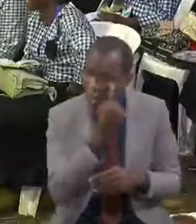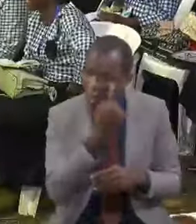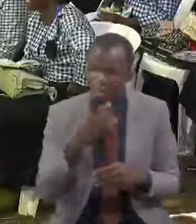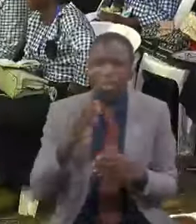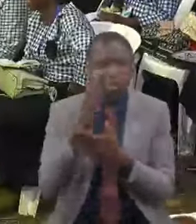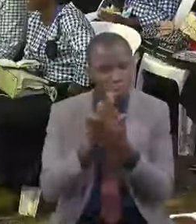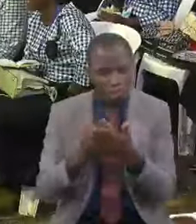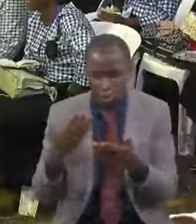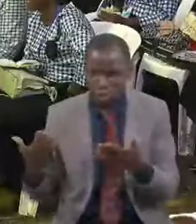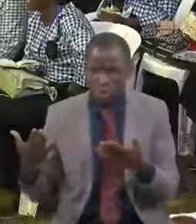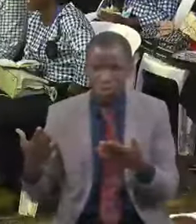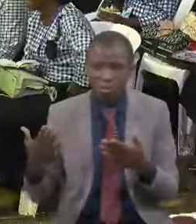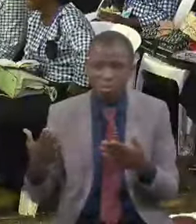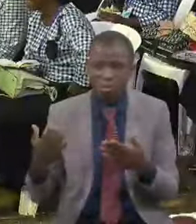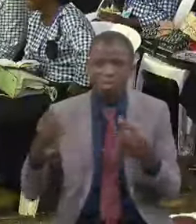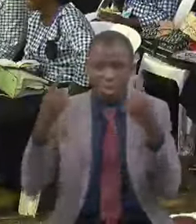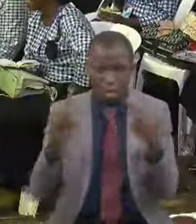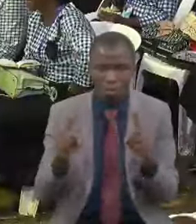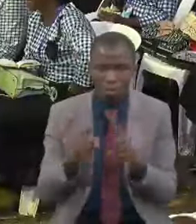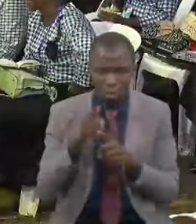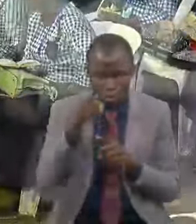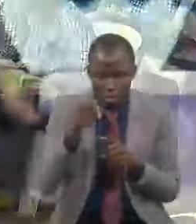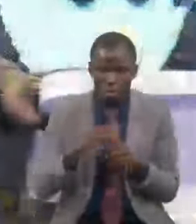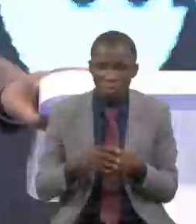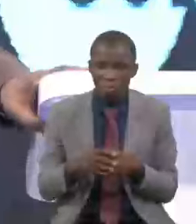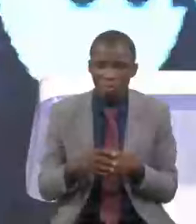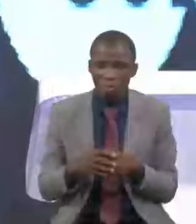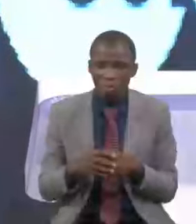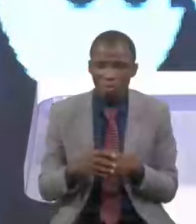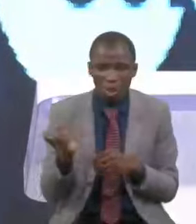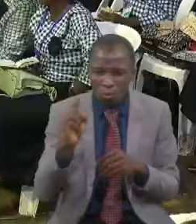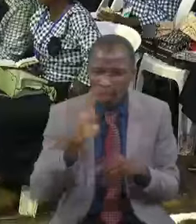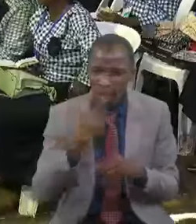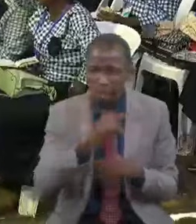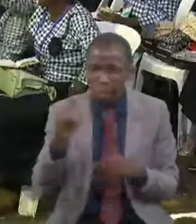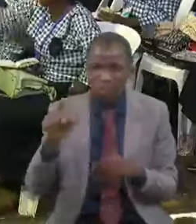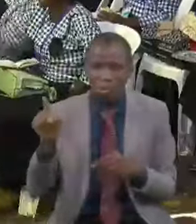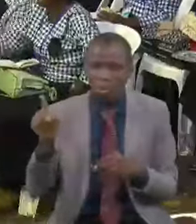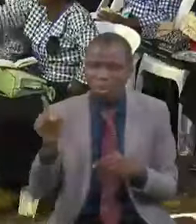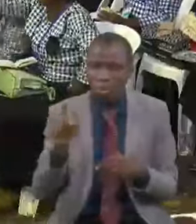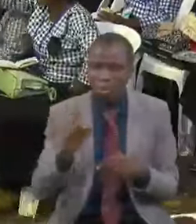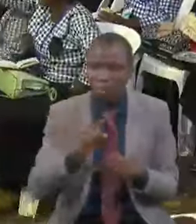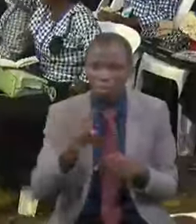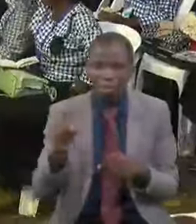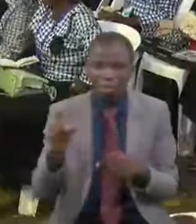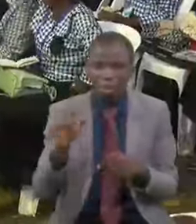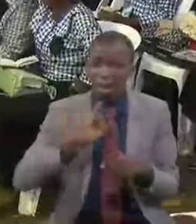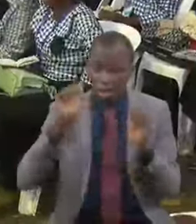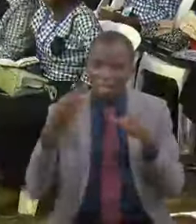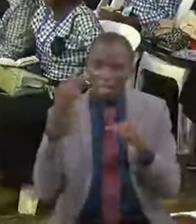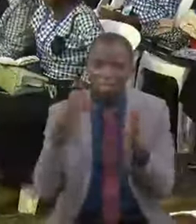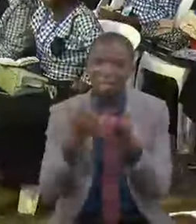Something happened to you. Where are you? Ah, I can see it's coming your way.